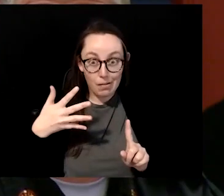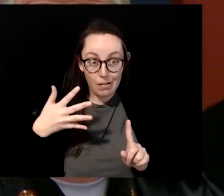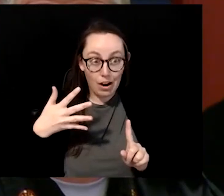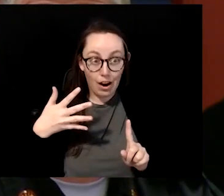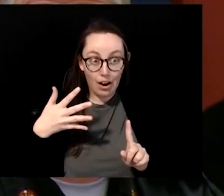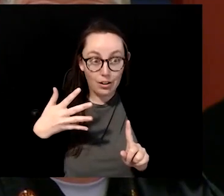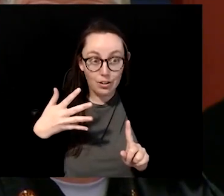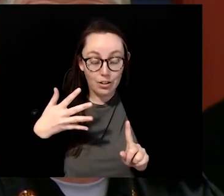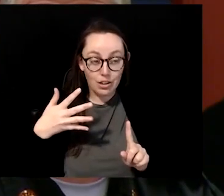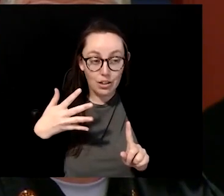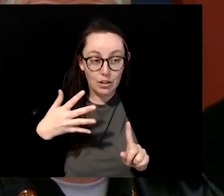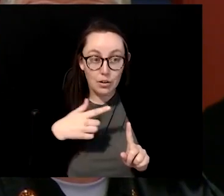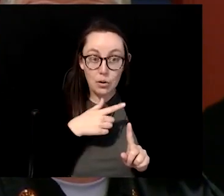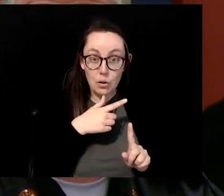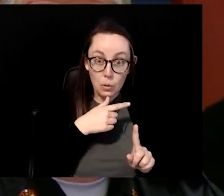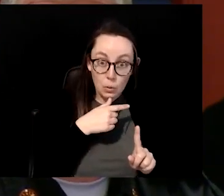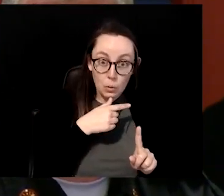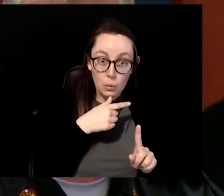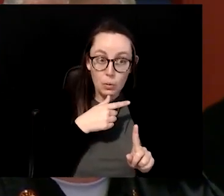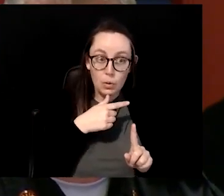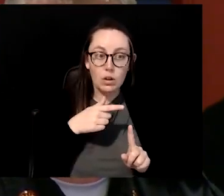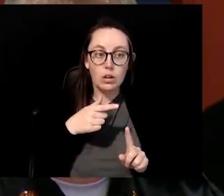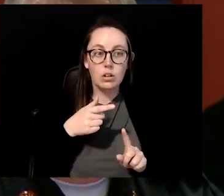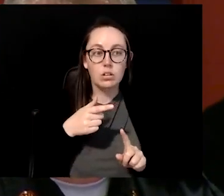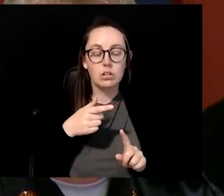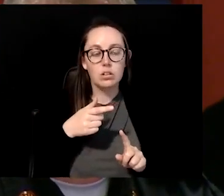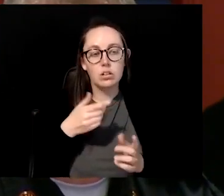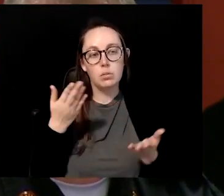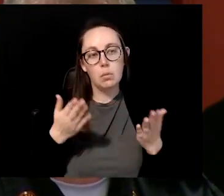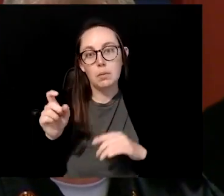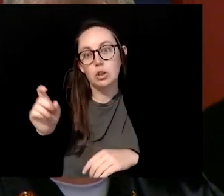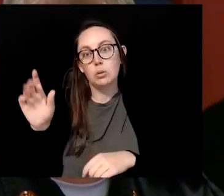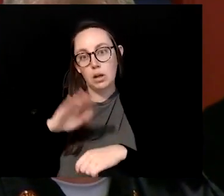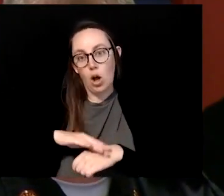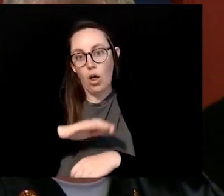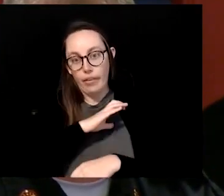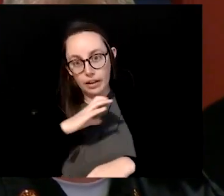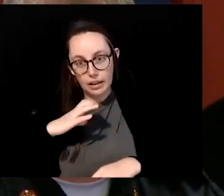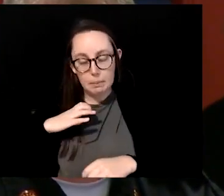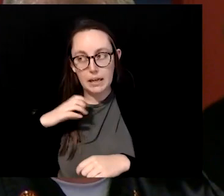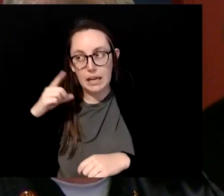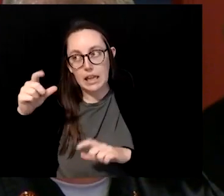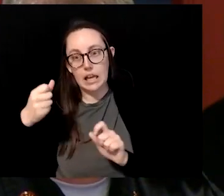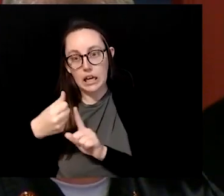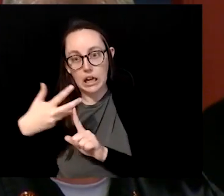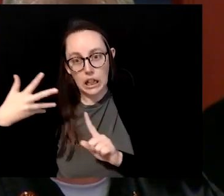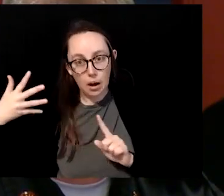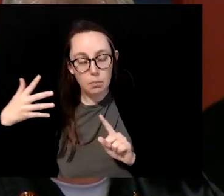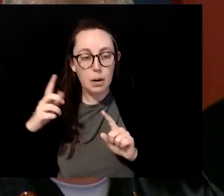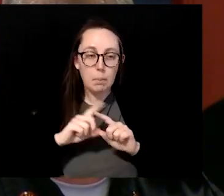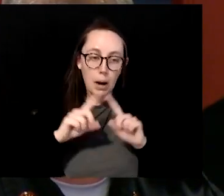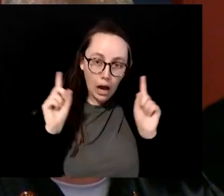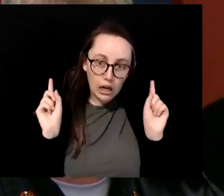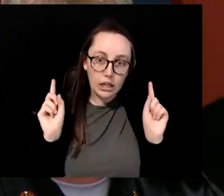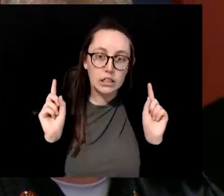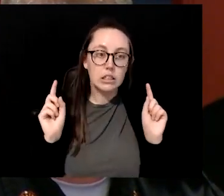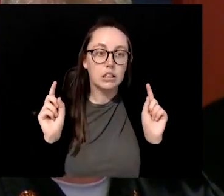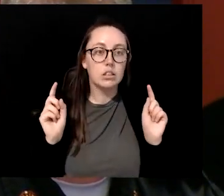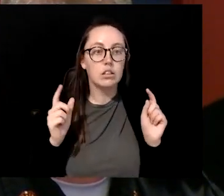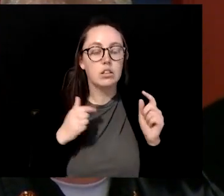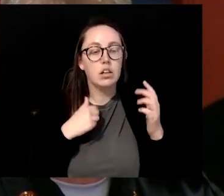who are entaneled and decide what their agendas are um so with that I would like to